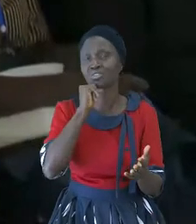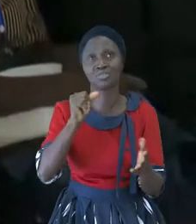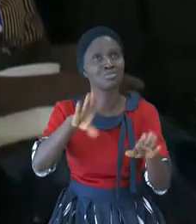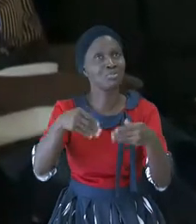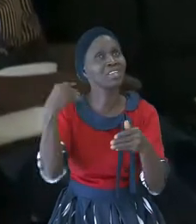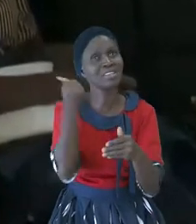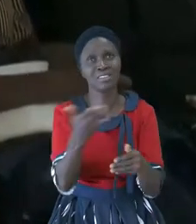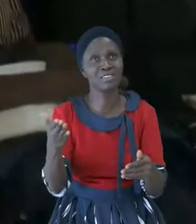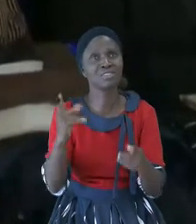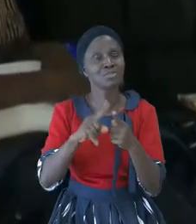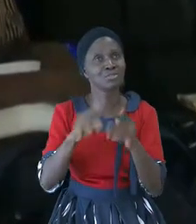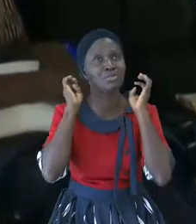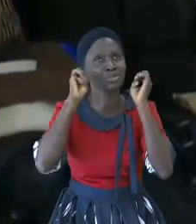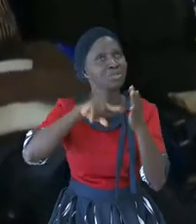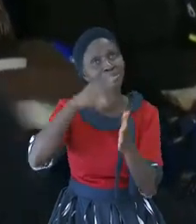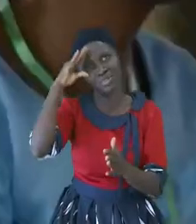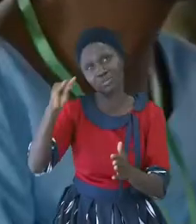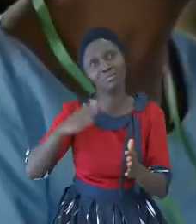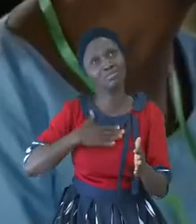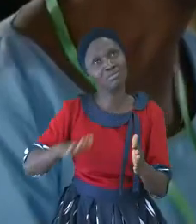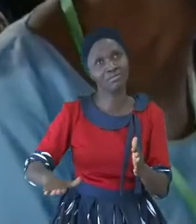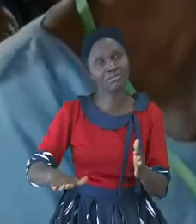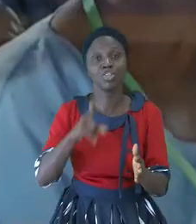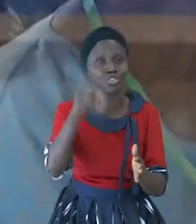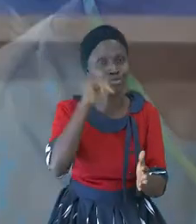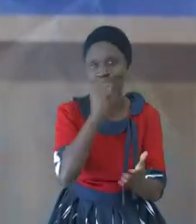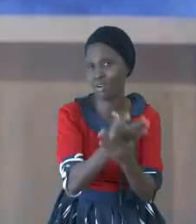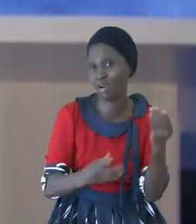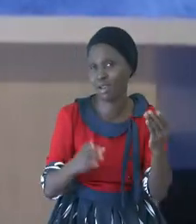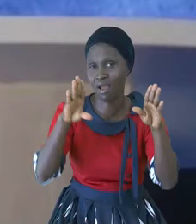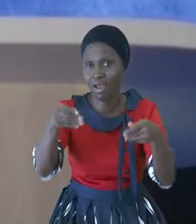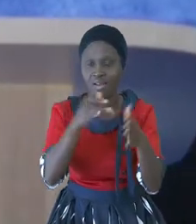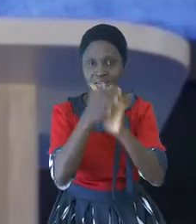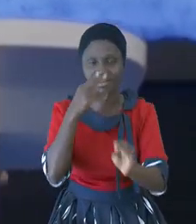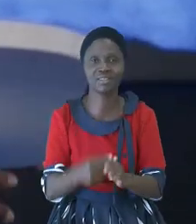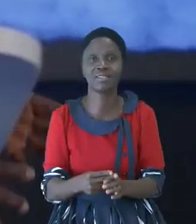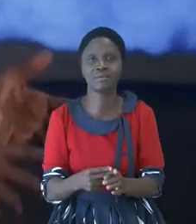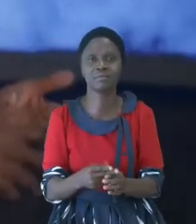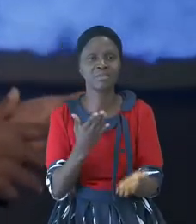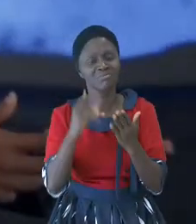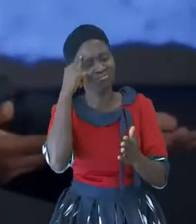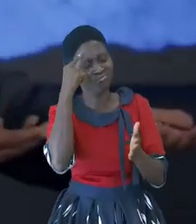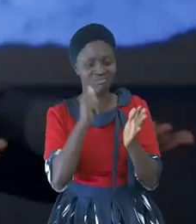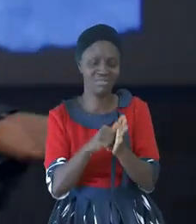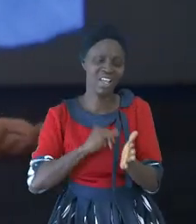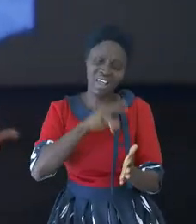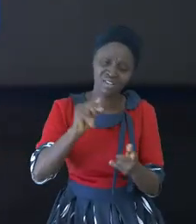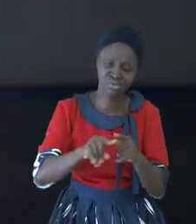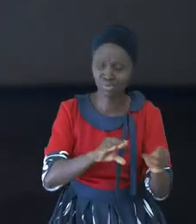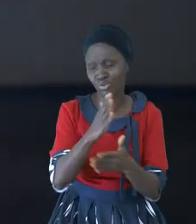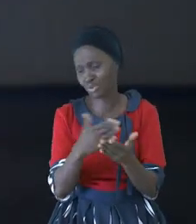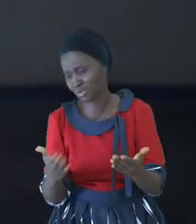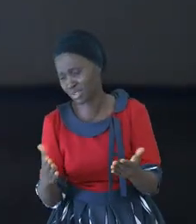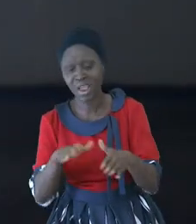anything. You will not lack supply. I need to get this done and get that done. Where do I get